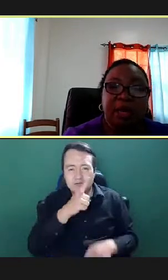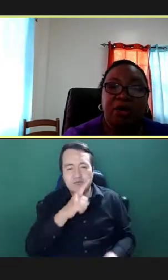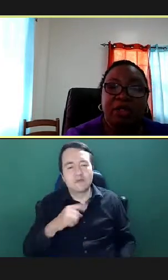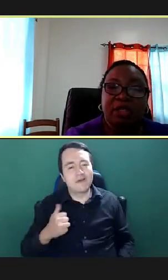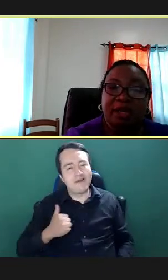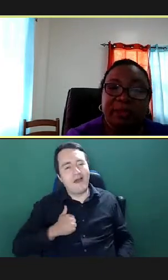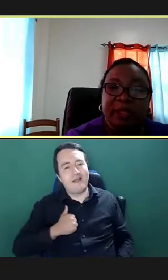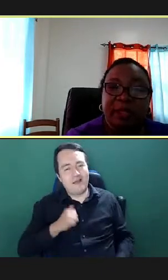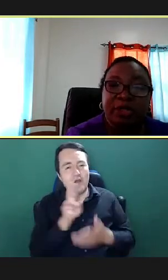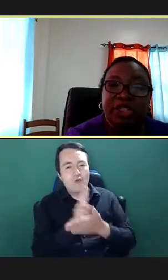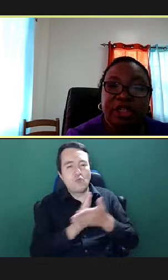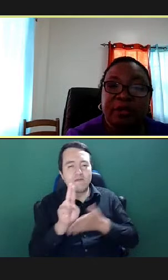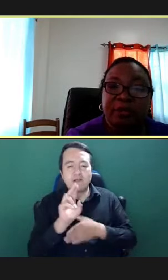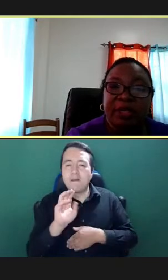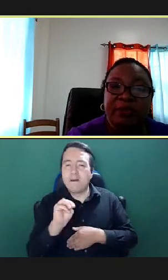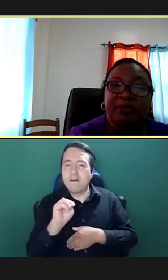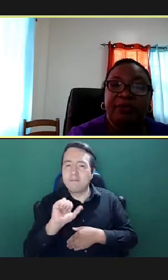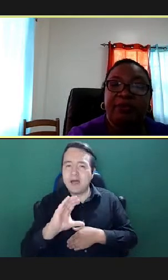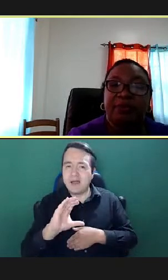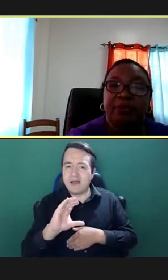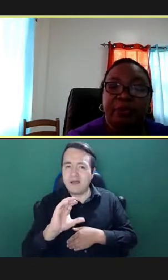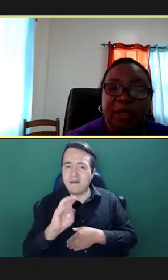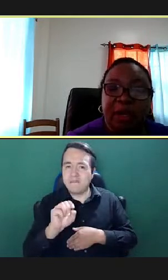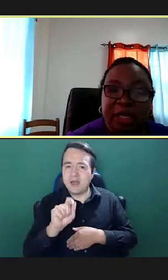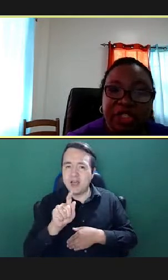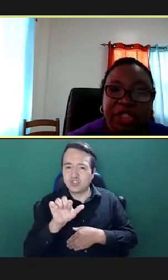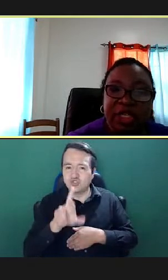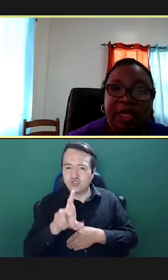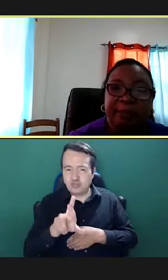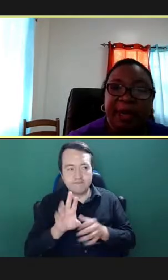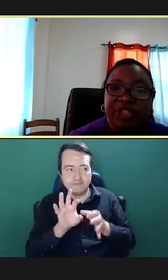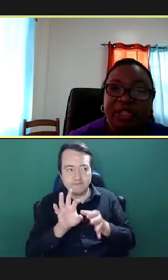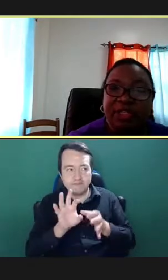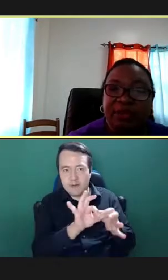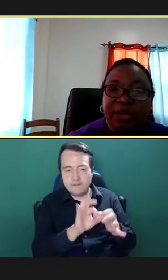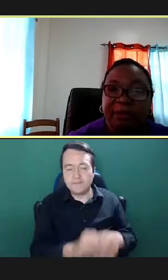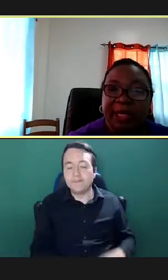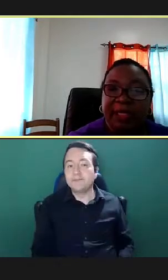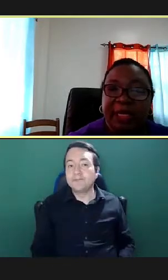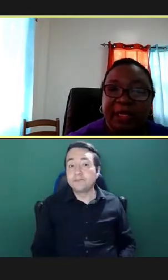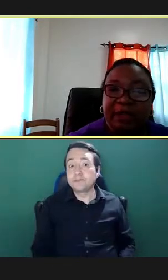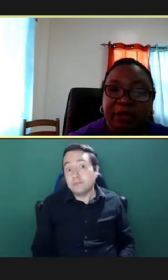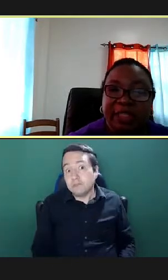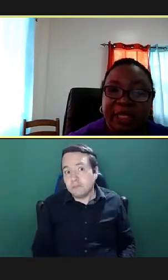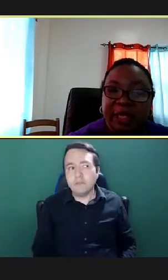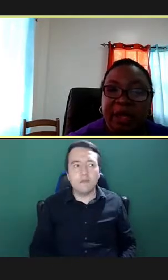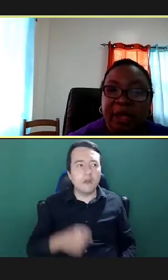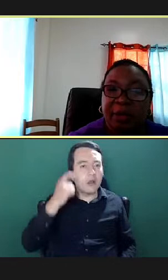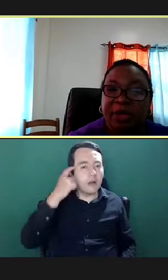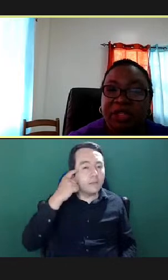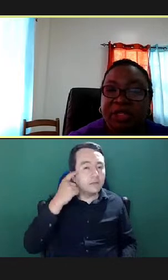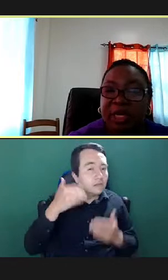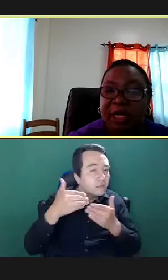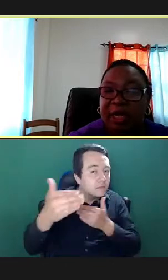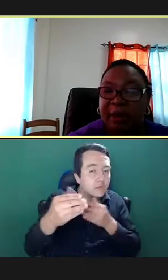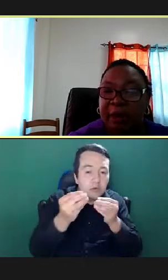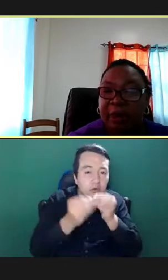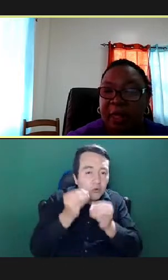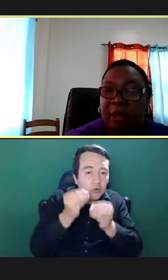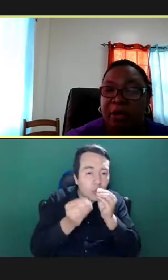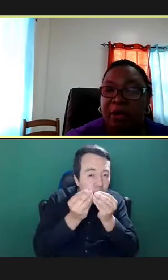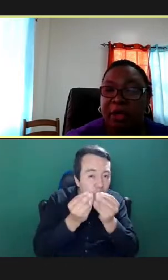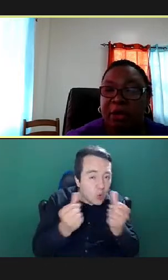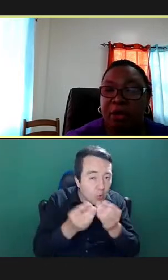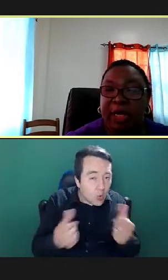Also, as a long-term solution, we've launched the bachelor's degree in mental health nursing, which is a